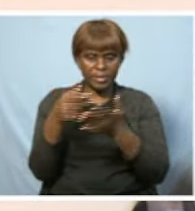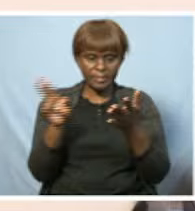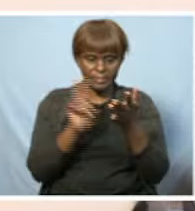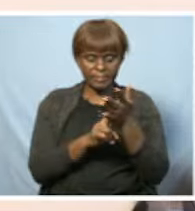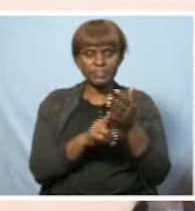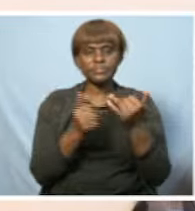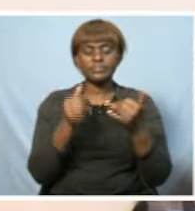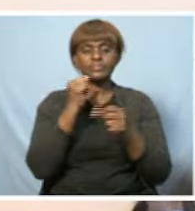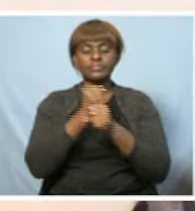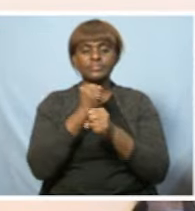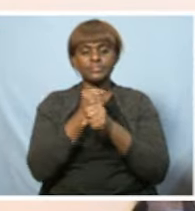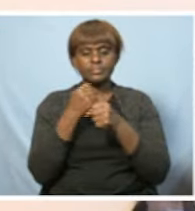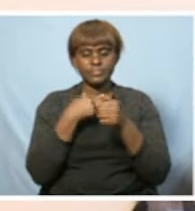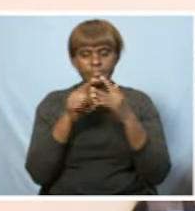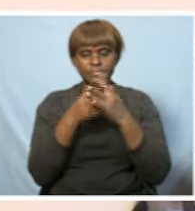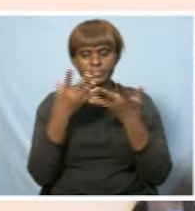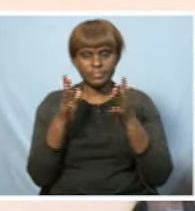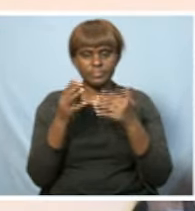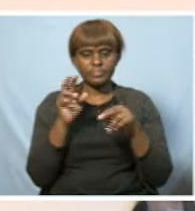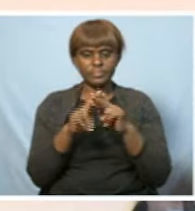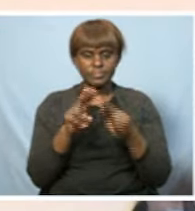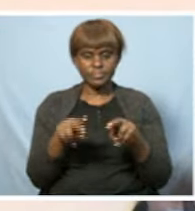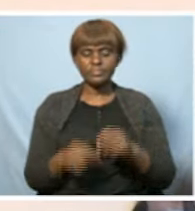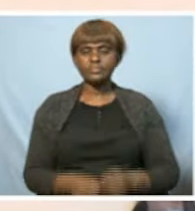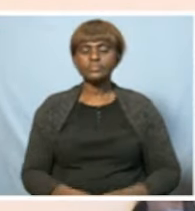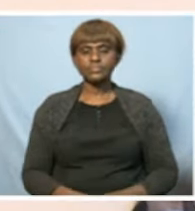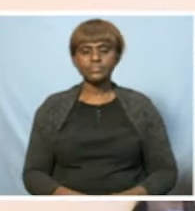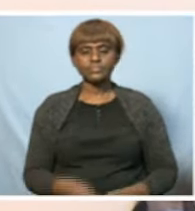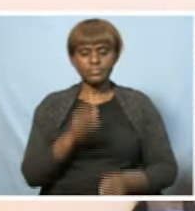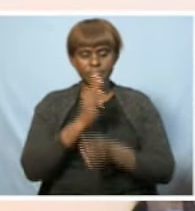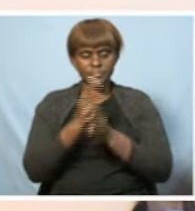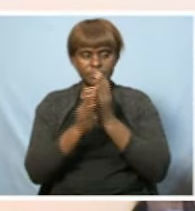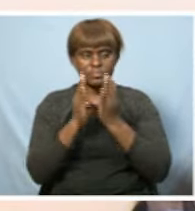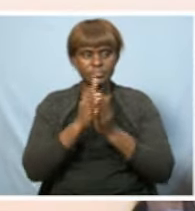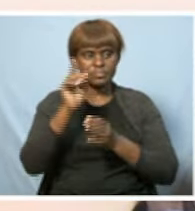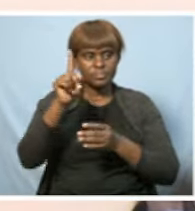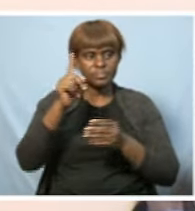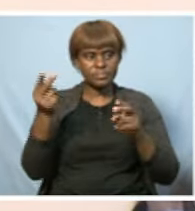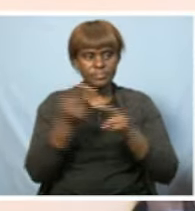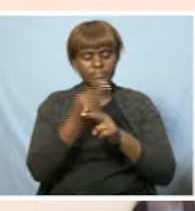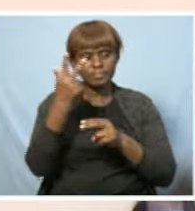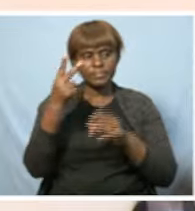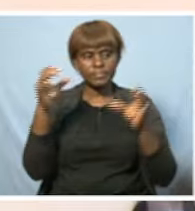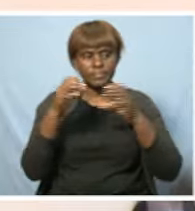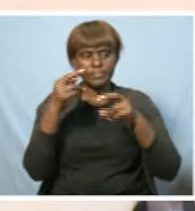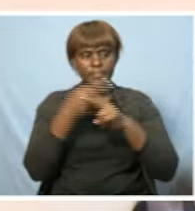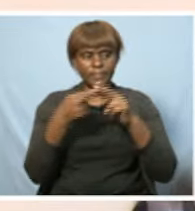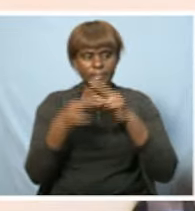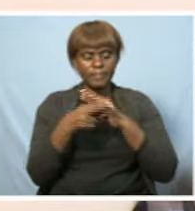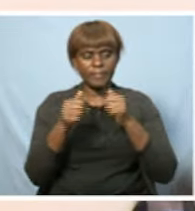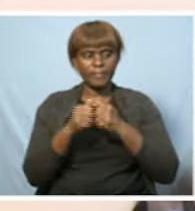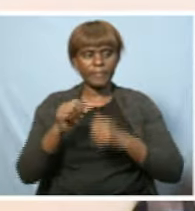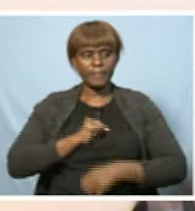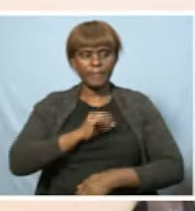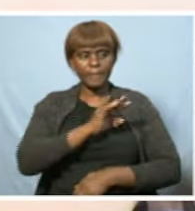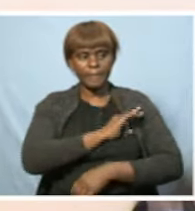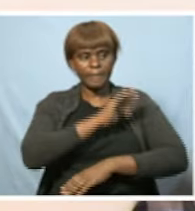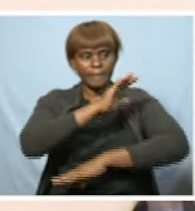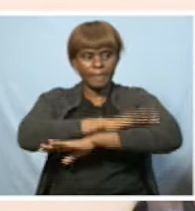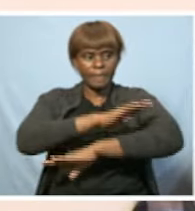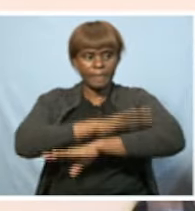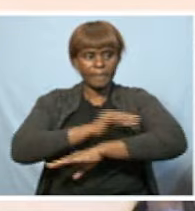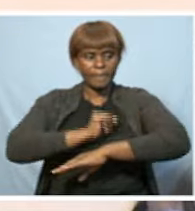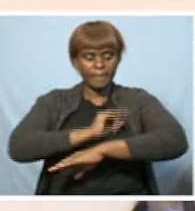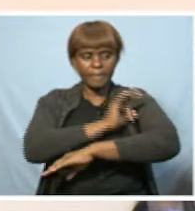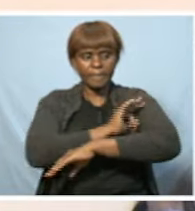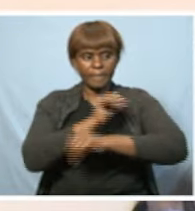Works have also since commenced, Chair. Construction of a 1x3 classroom block with desks, staff house, and drilling